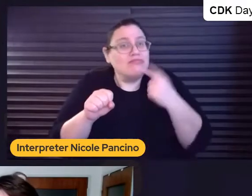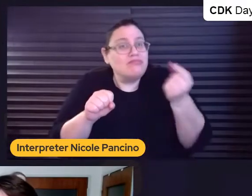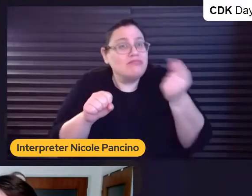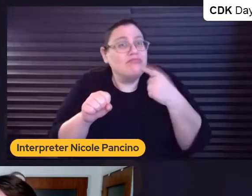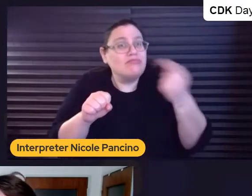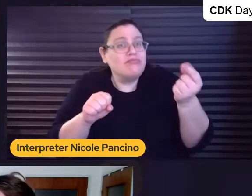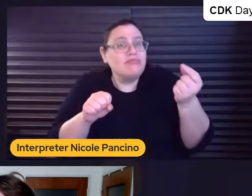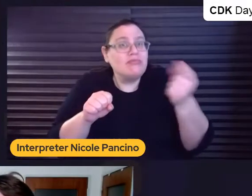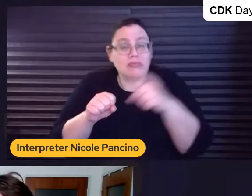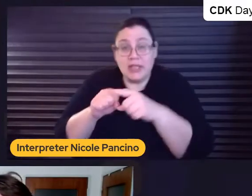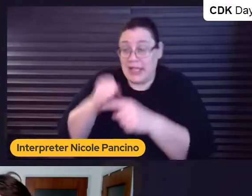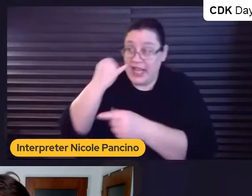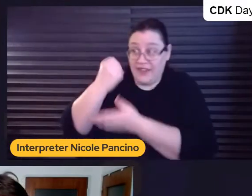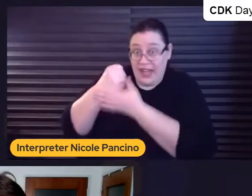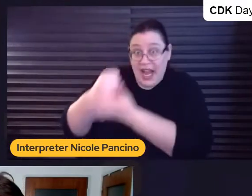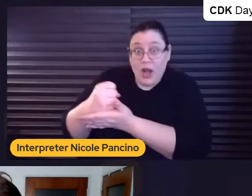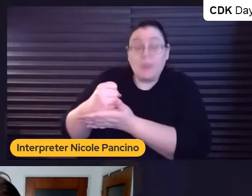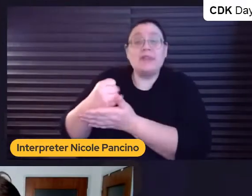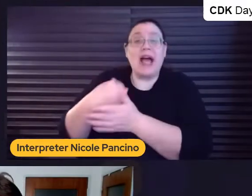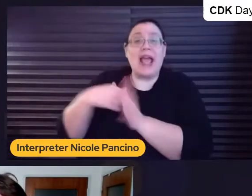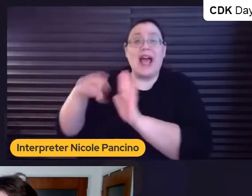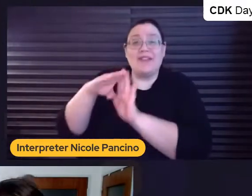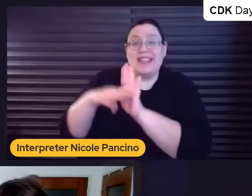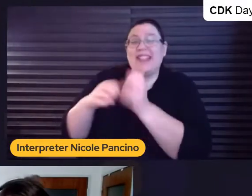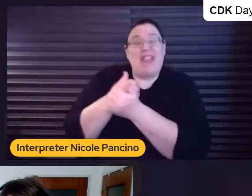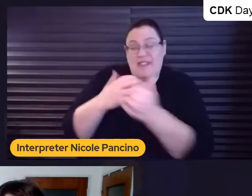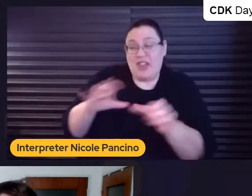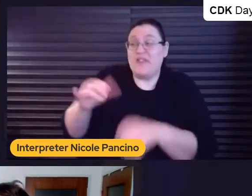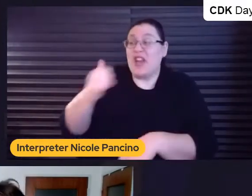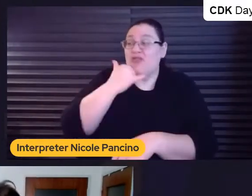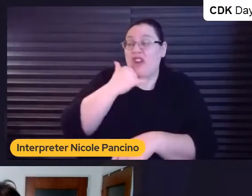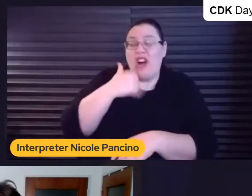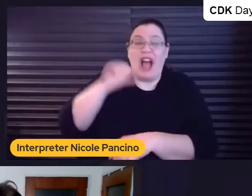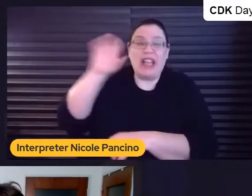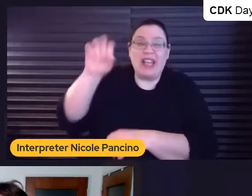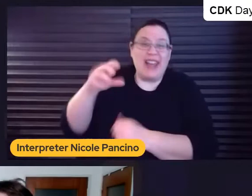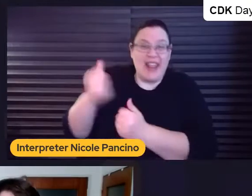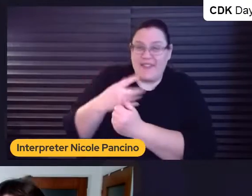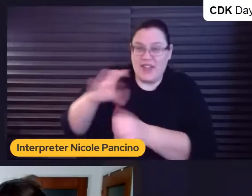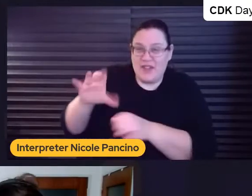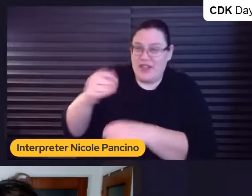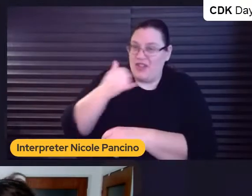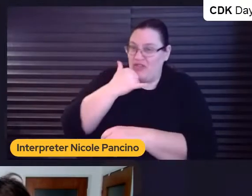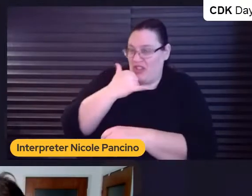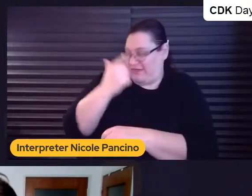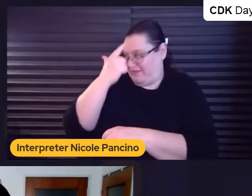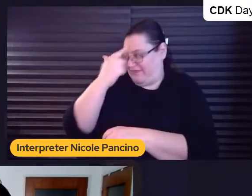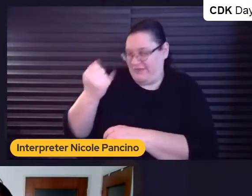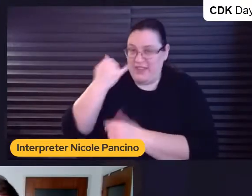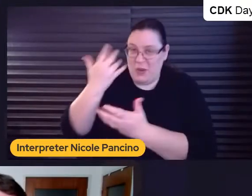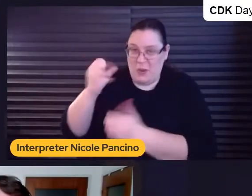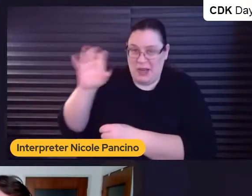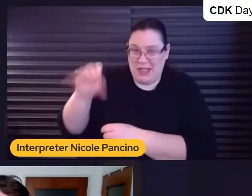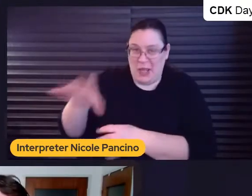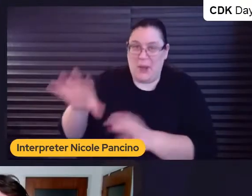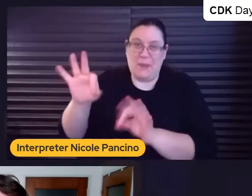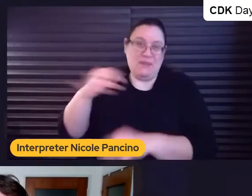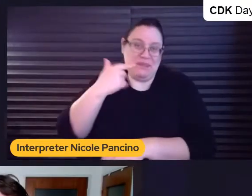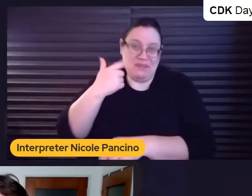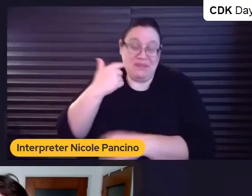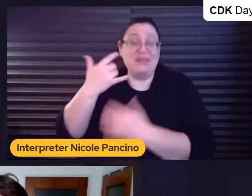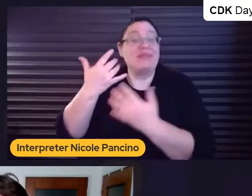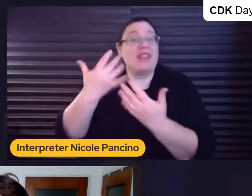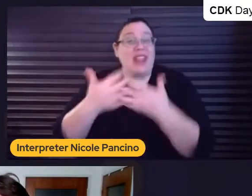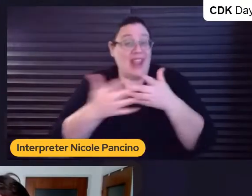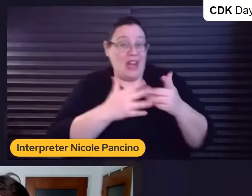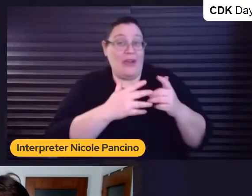if it helps you, I have a list of things you've done wrong. So that's up to you. All right. Well, I'm going to turn it over to you. I'm going